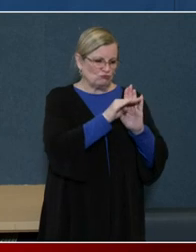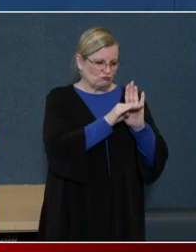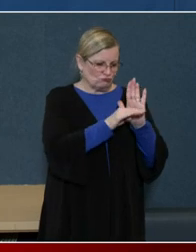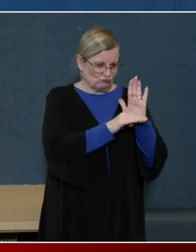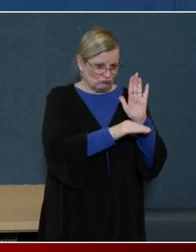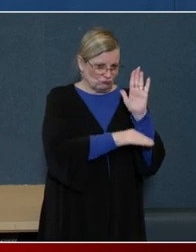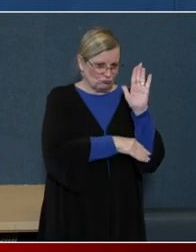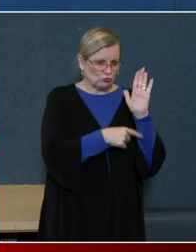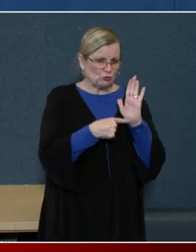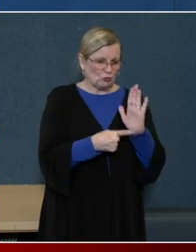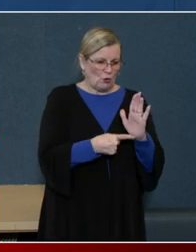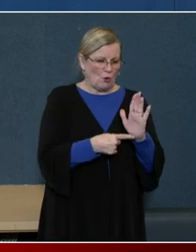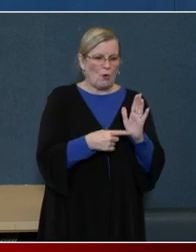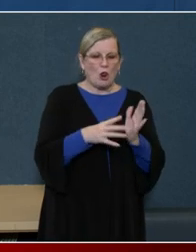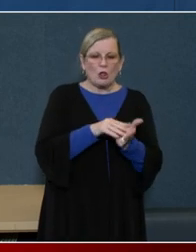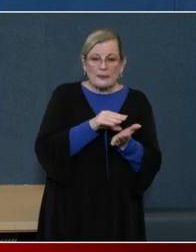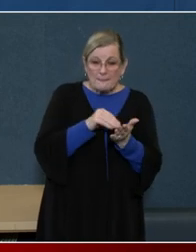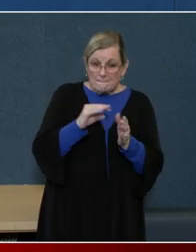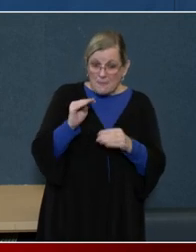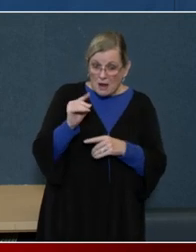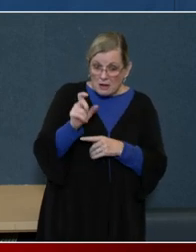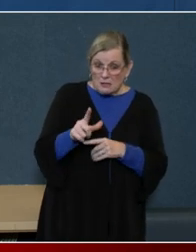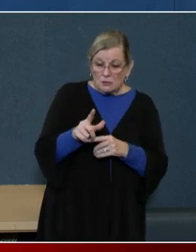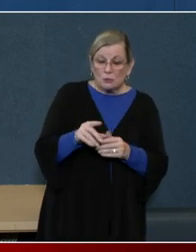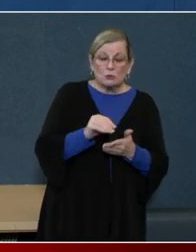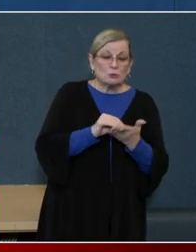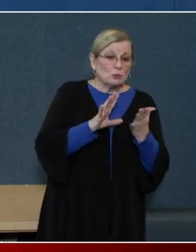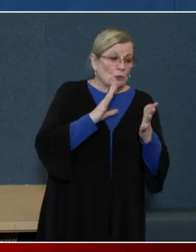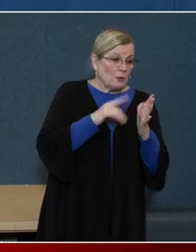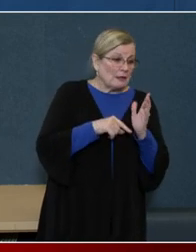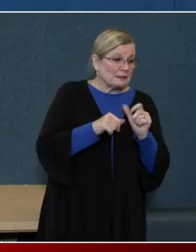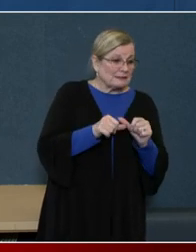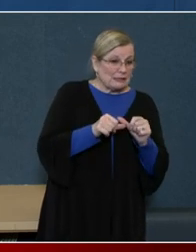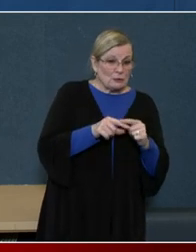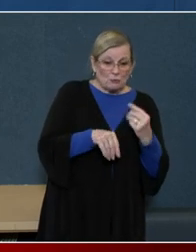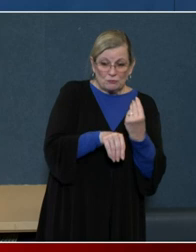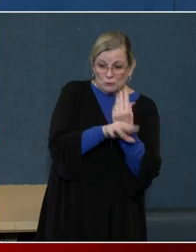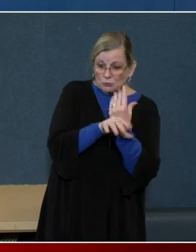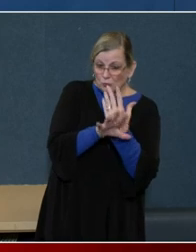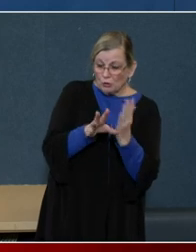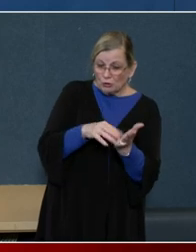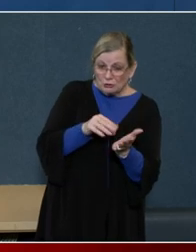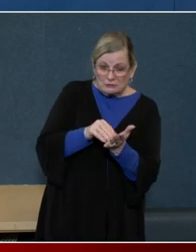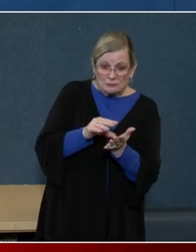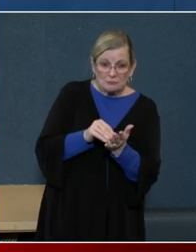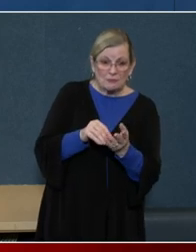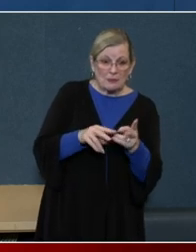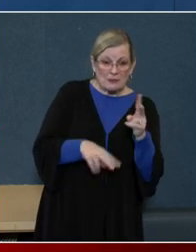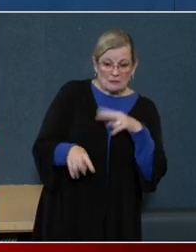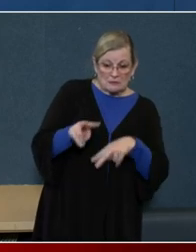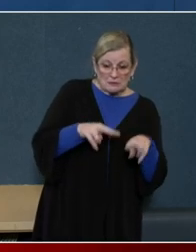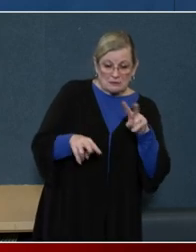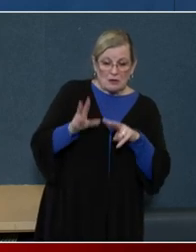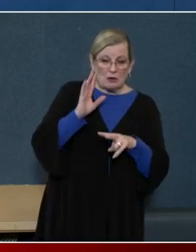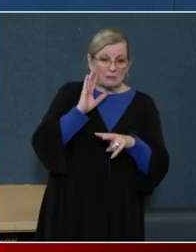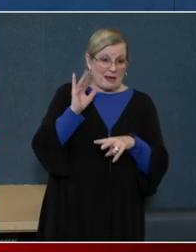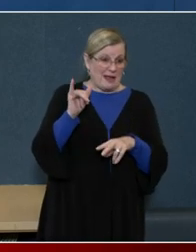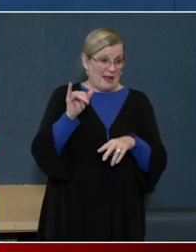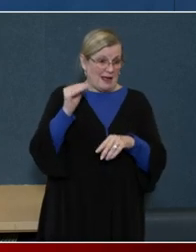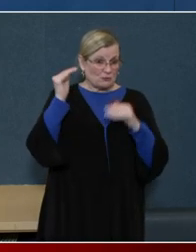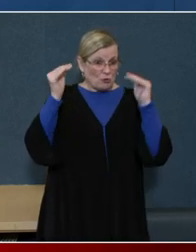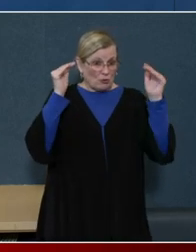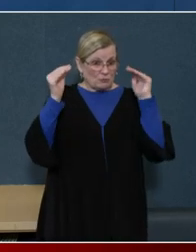continue their virtual learning and the supervised by an adult. They will also be provided